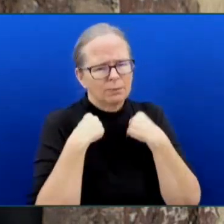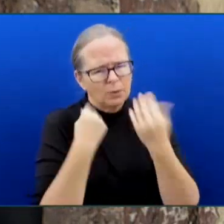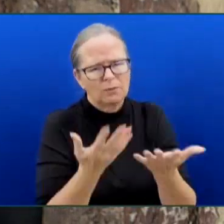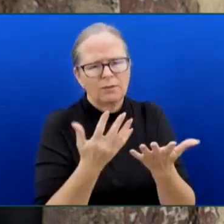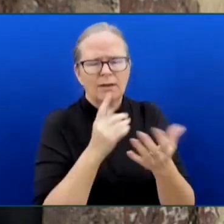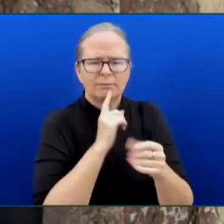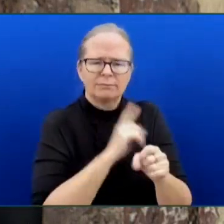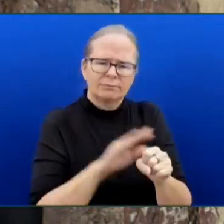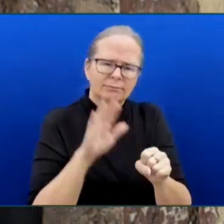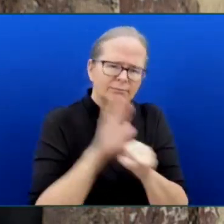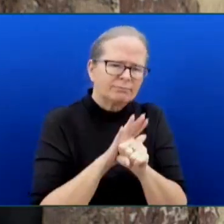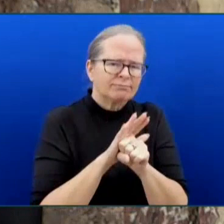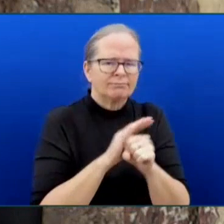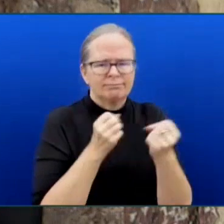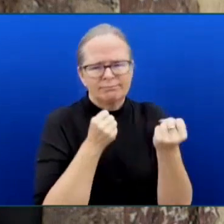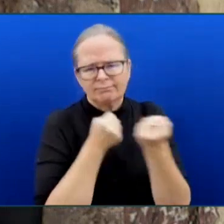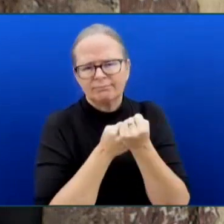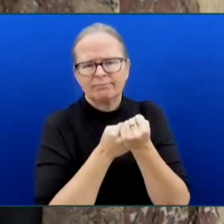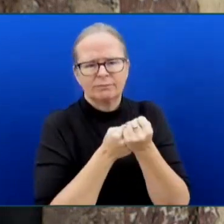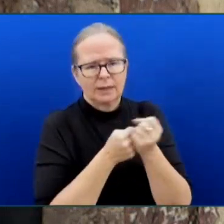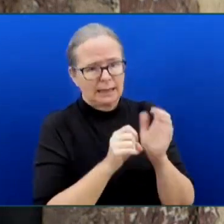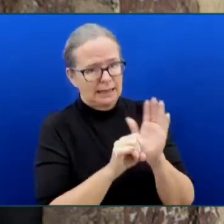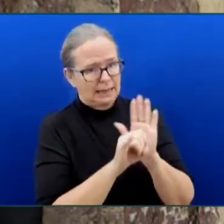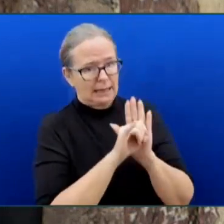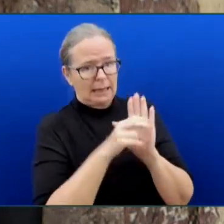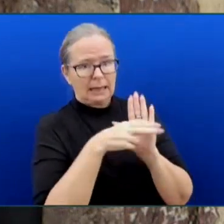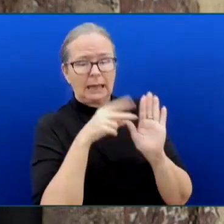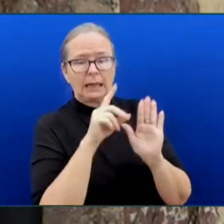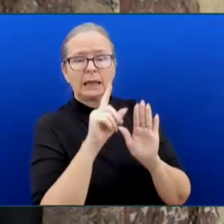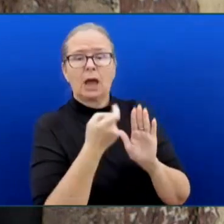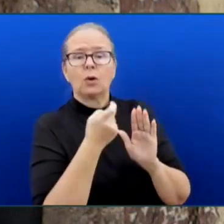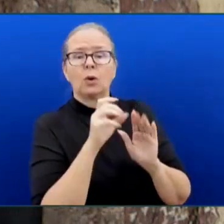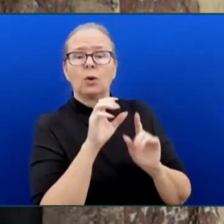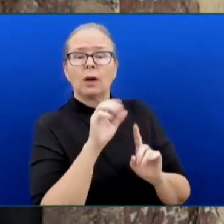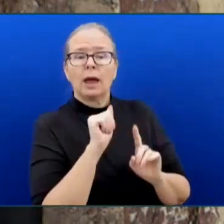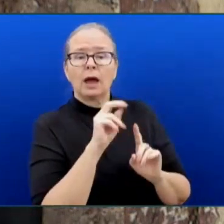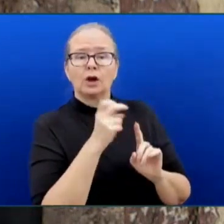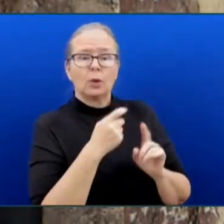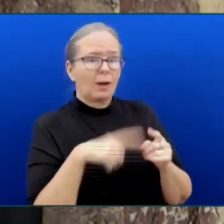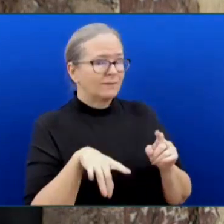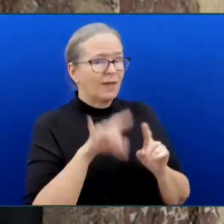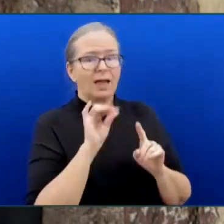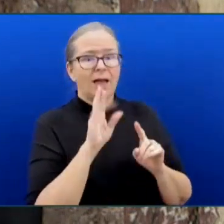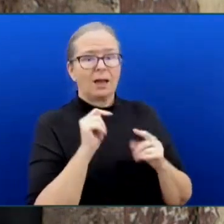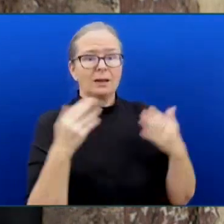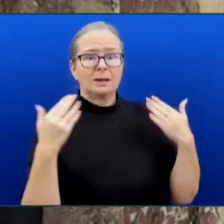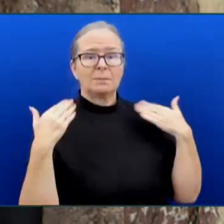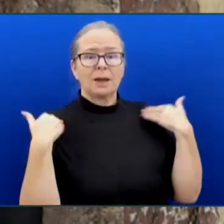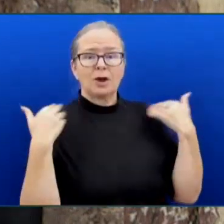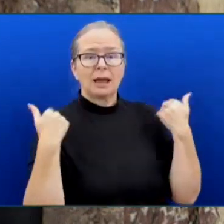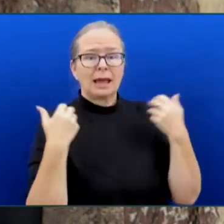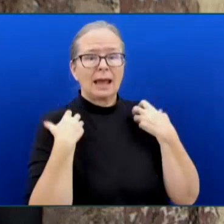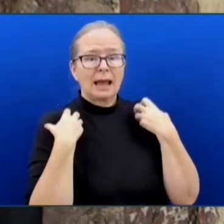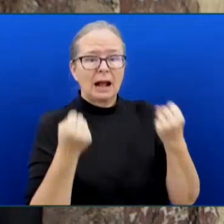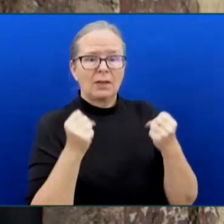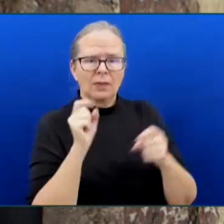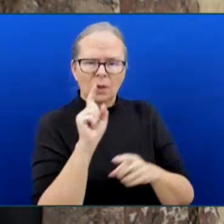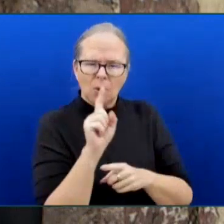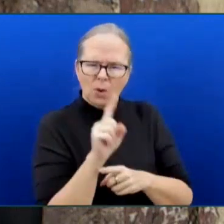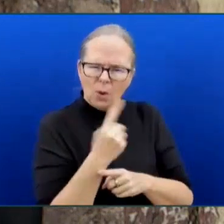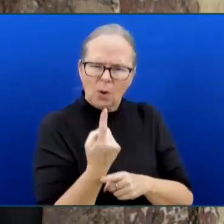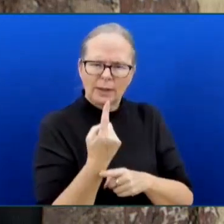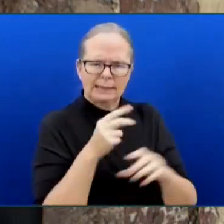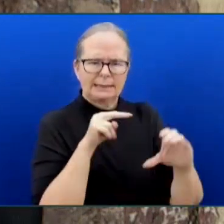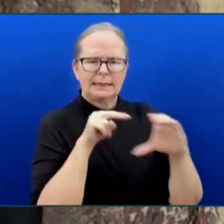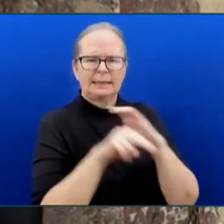the only PET-CT scanners that existed when I became Minister of Health, Honourable Speaker, were in Vancouver. We've added in Kelowna and Victoria.